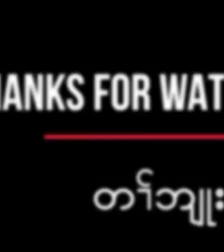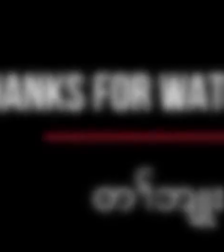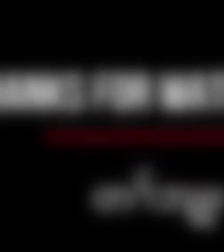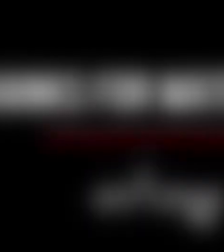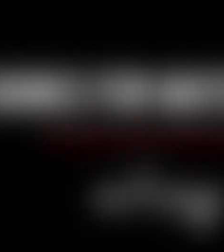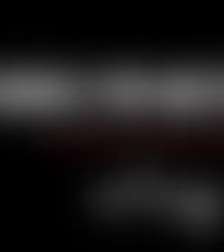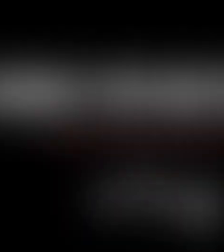questions. Thank you. Thank Thank